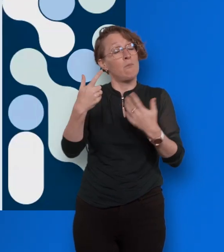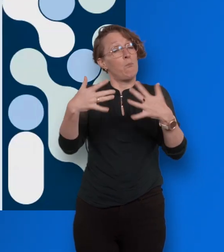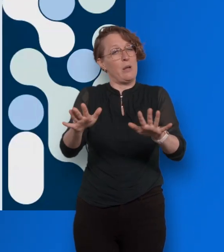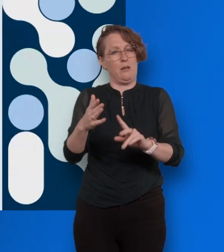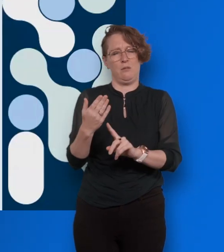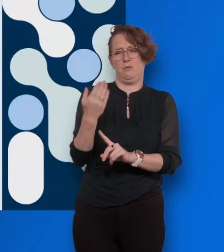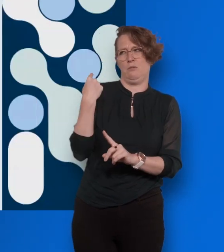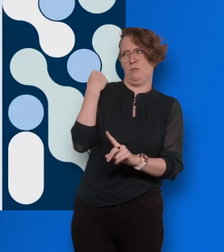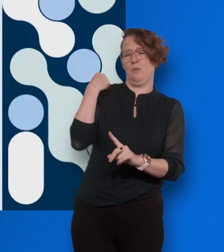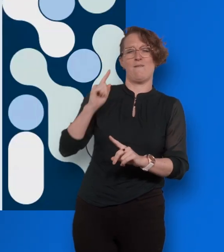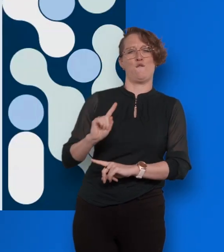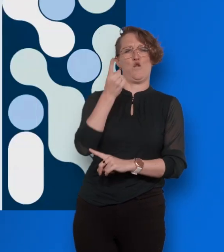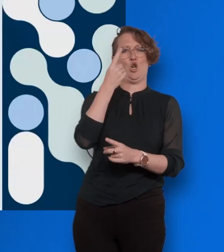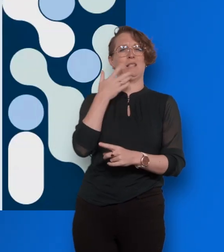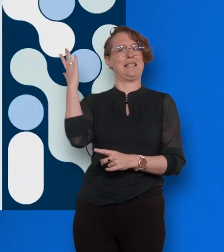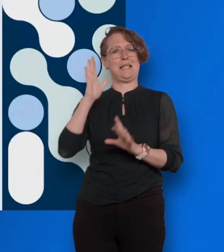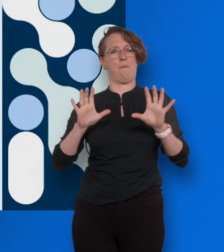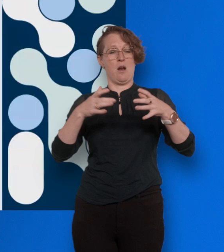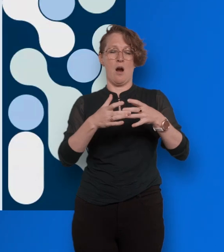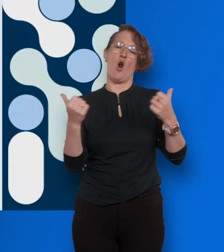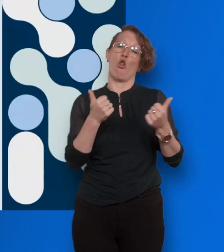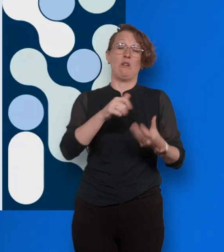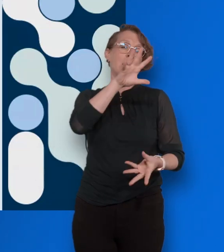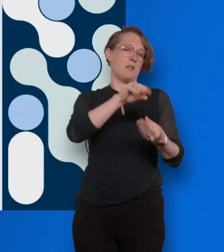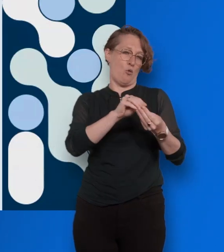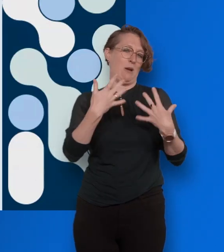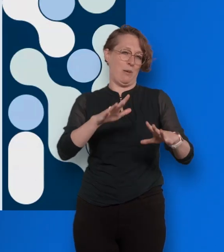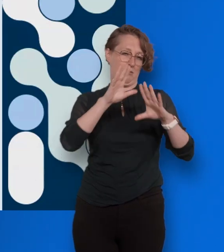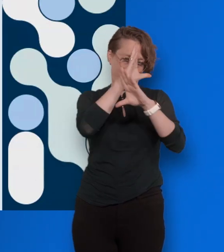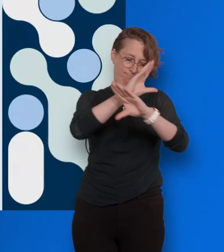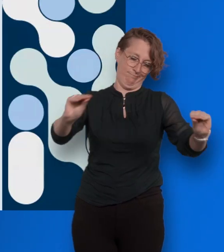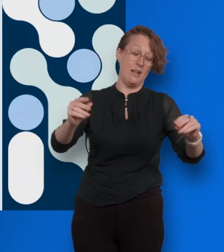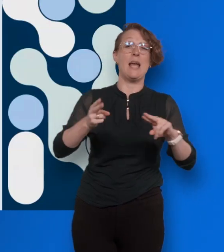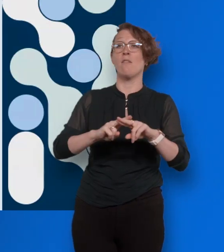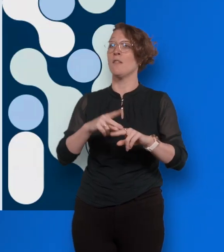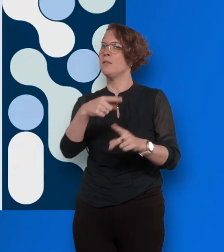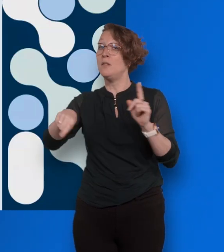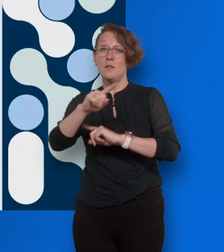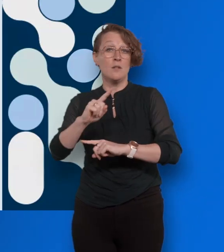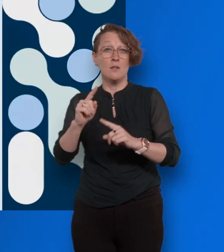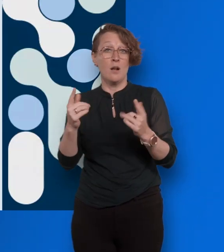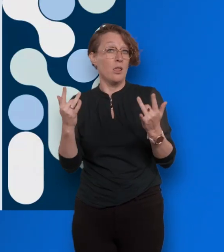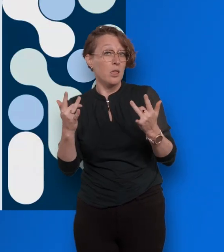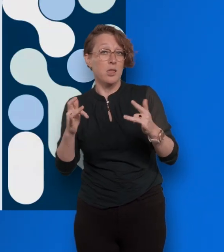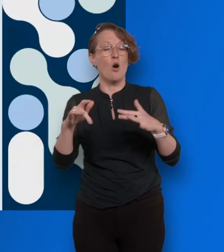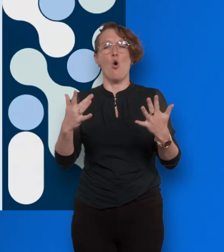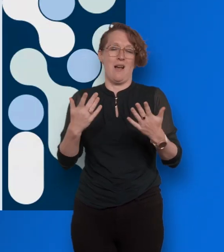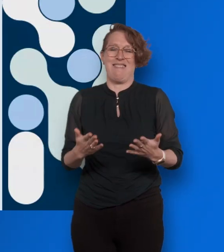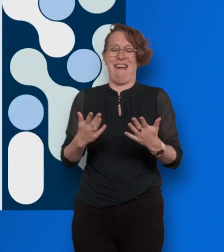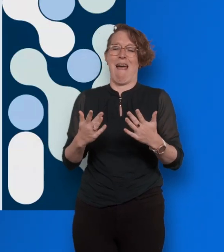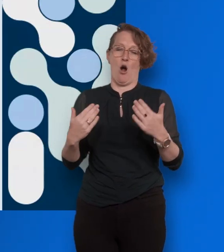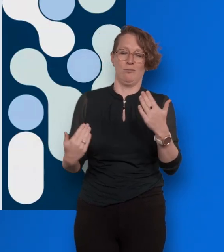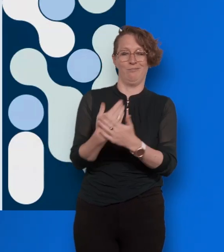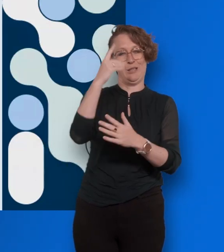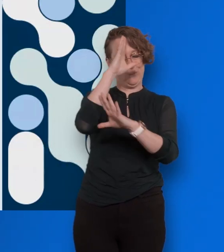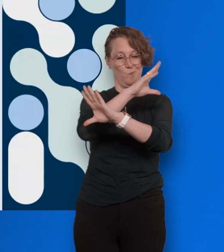the first seminar, you will have heard a short summary there as well. If you haven't, or if you have, here's a reminder, or here's a bit of an overview